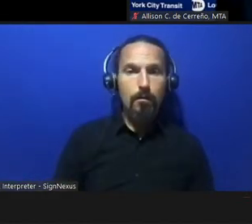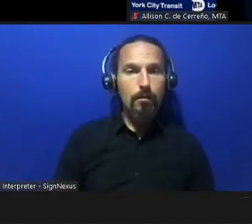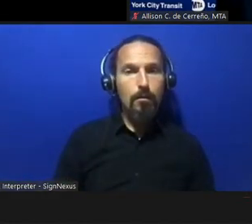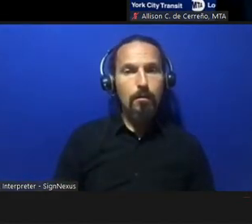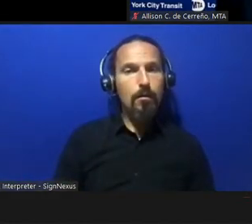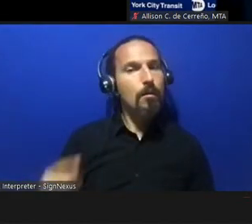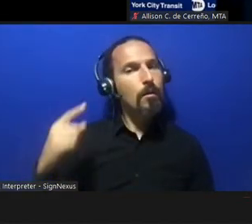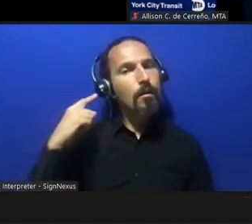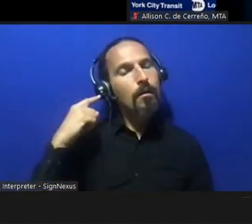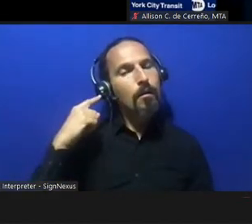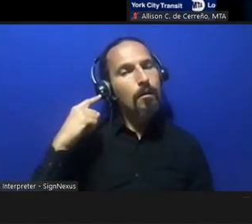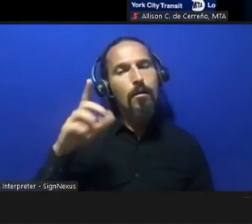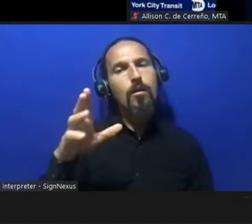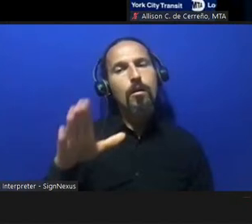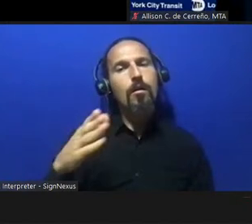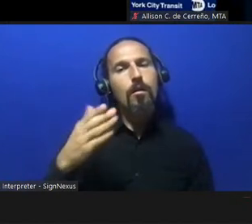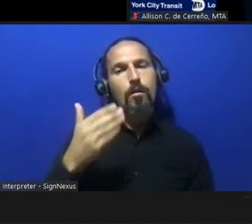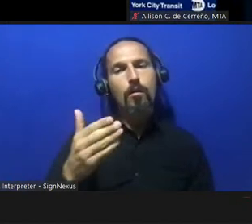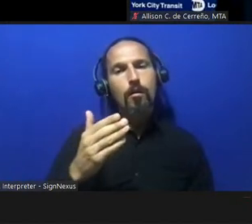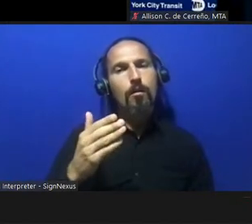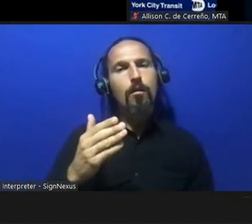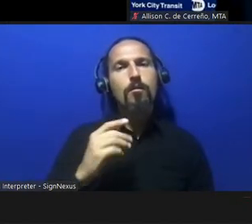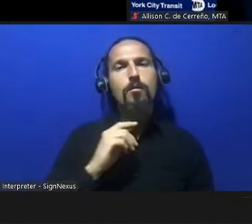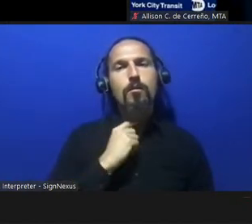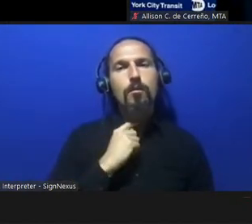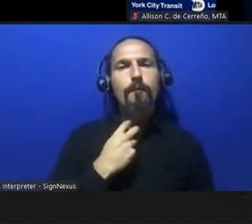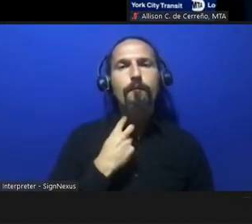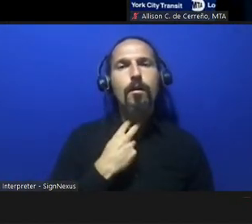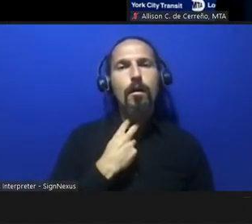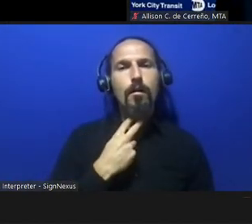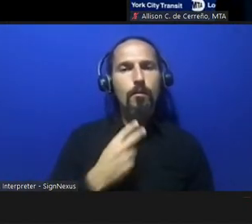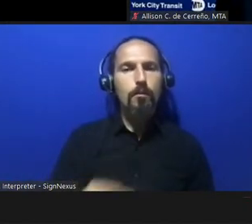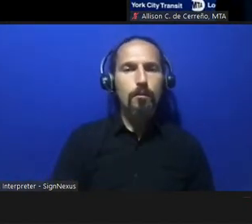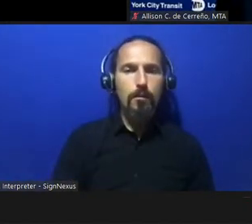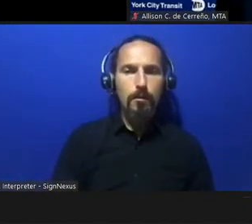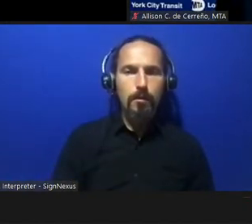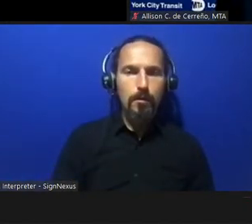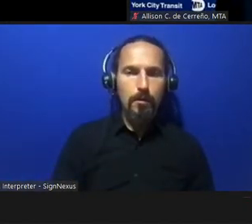your wasps unmute yourself and then you may be in your remarks